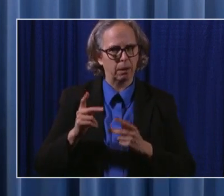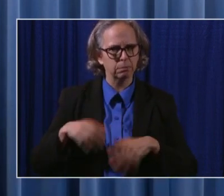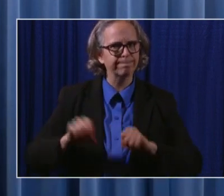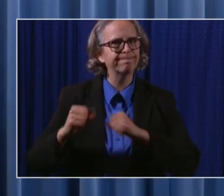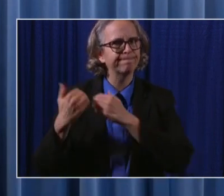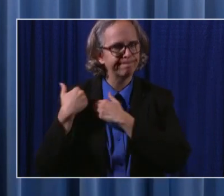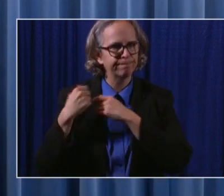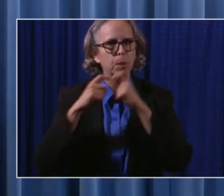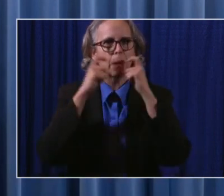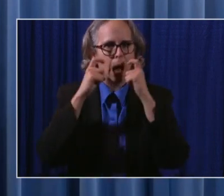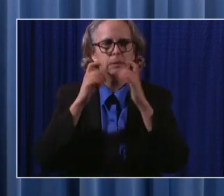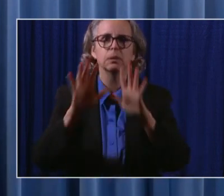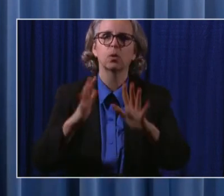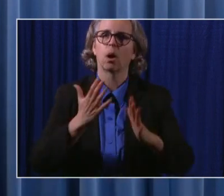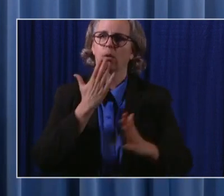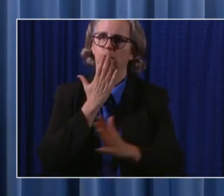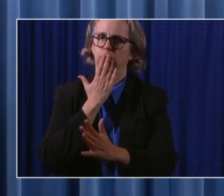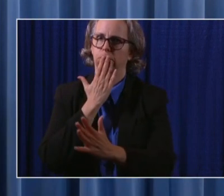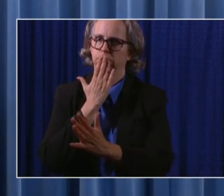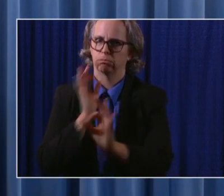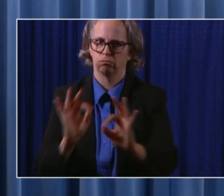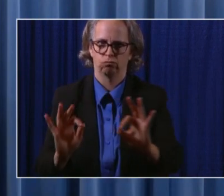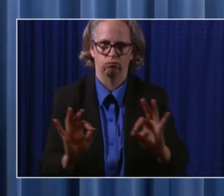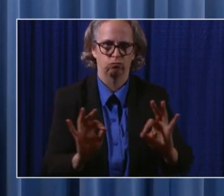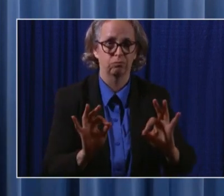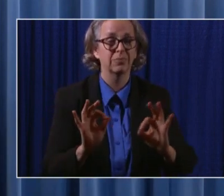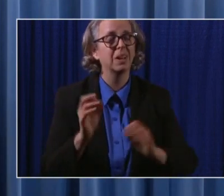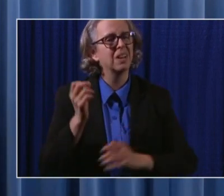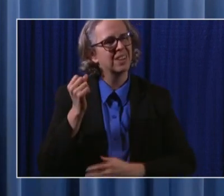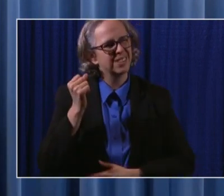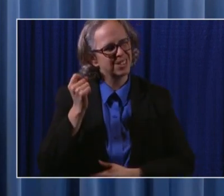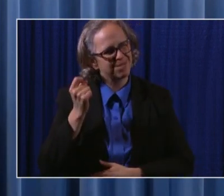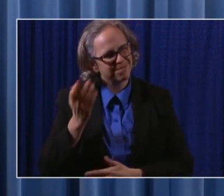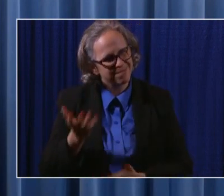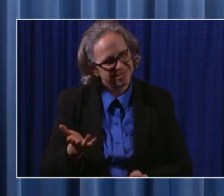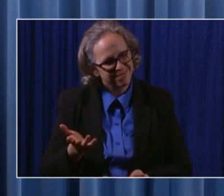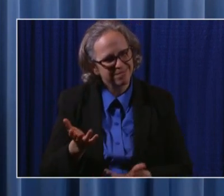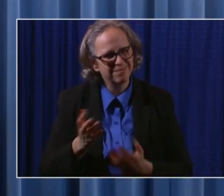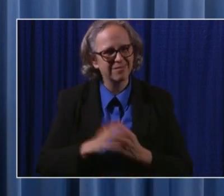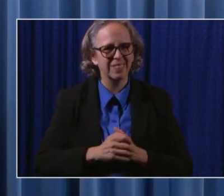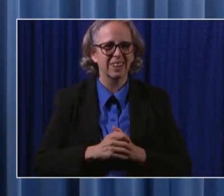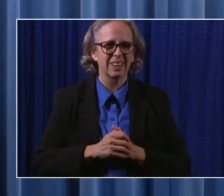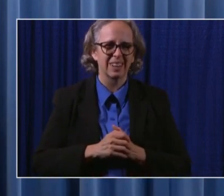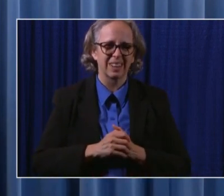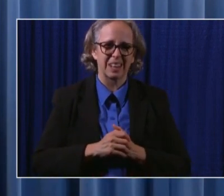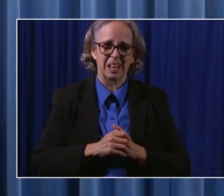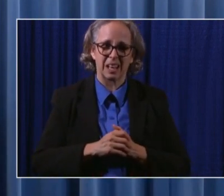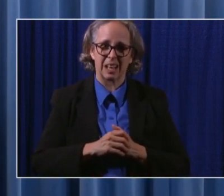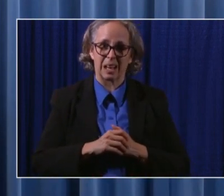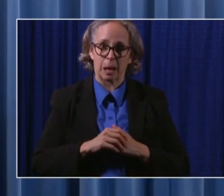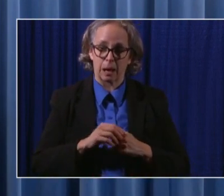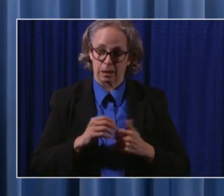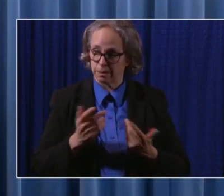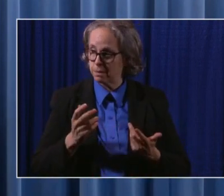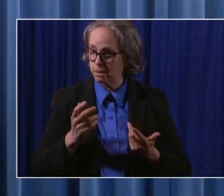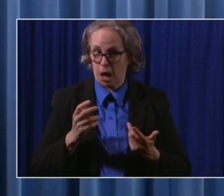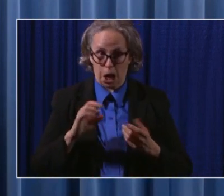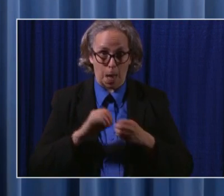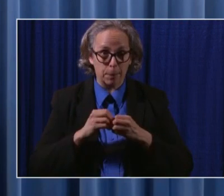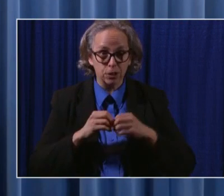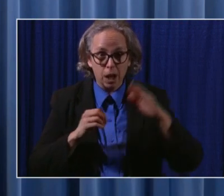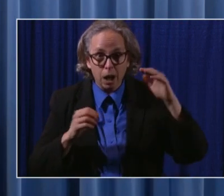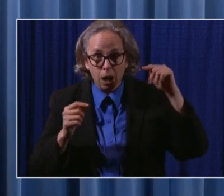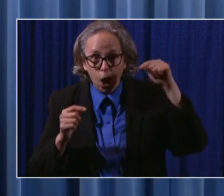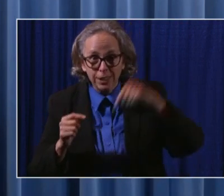positive thing. On the negative side, we're not going down yet in cases, certainly. We've got high